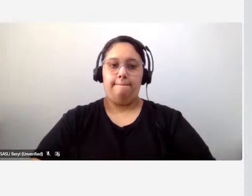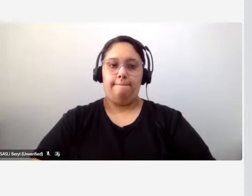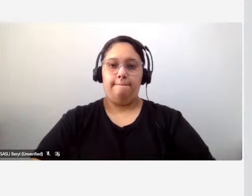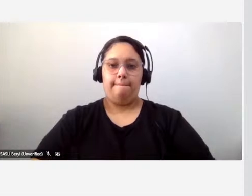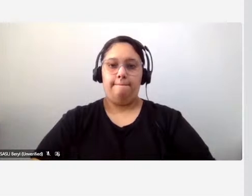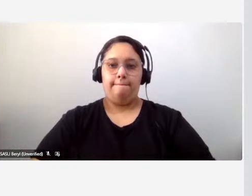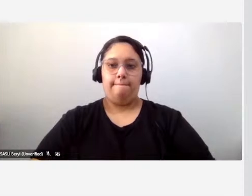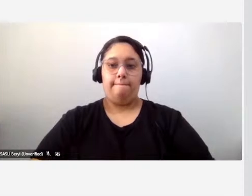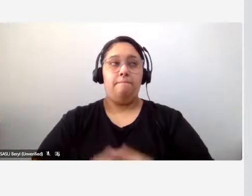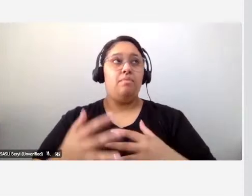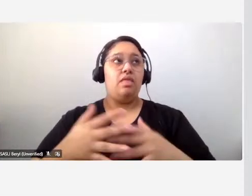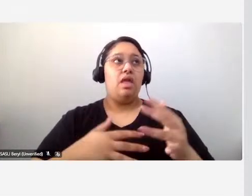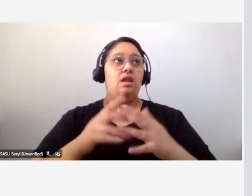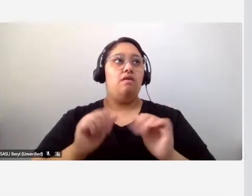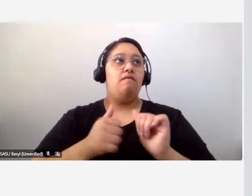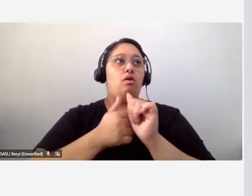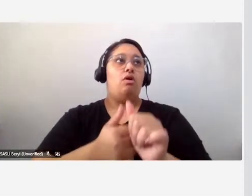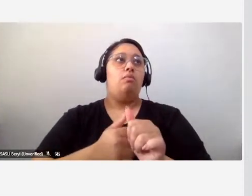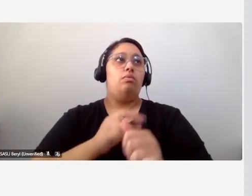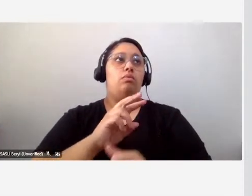Any follow-up questions, Member Van Minnen?